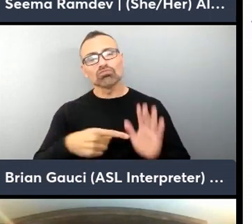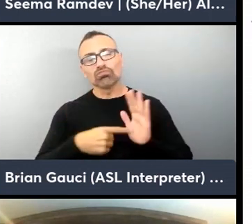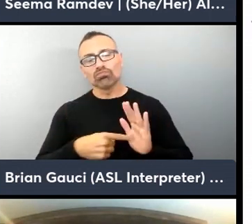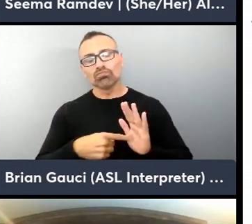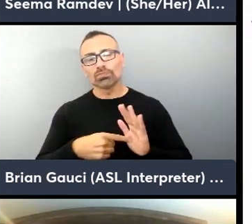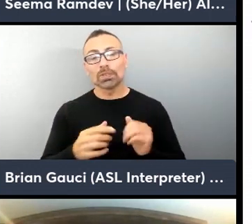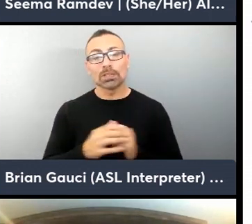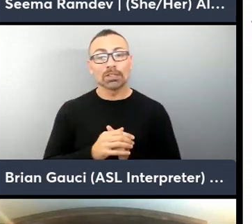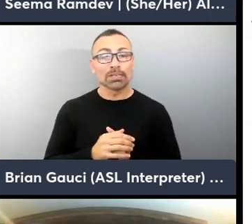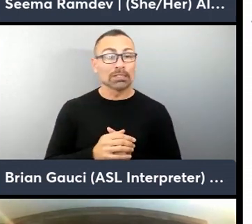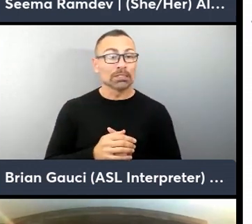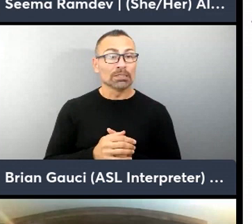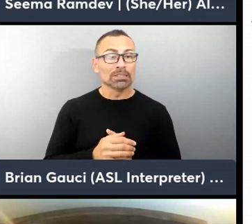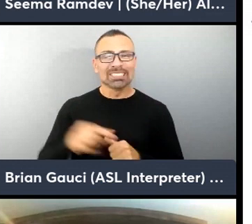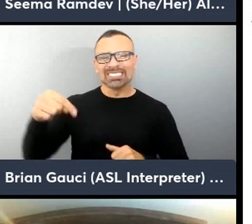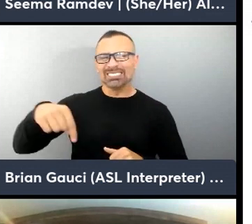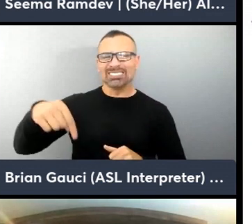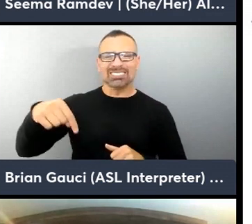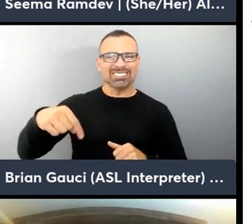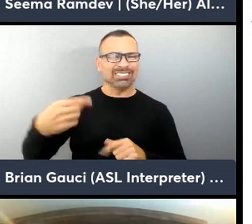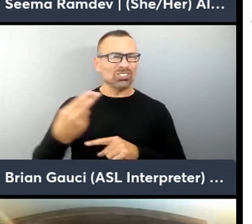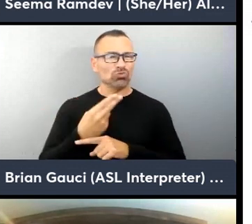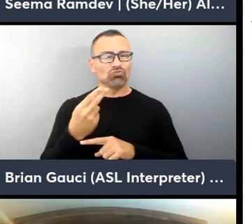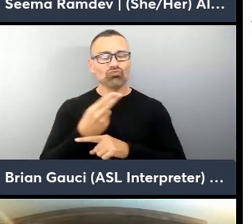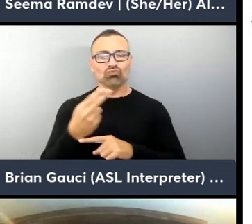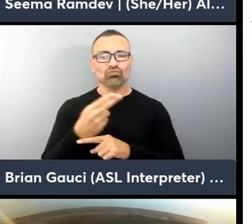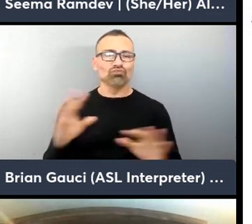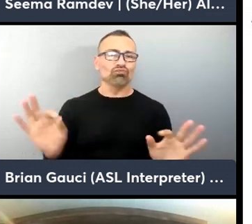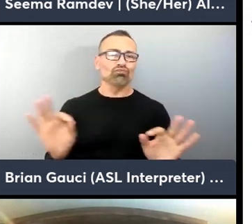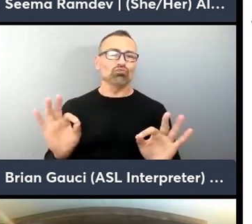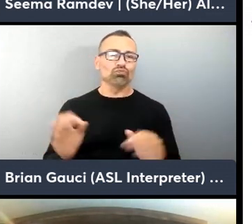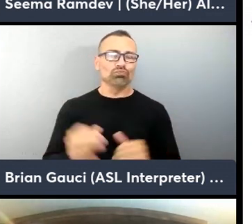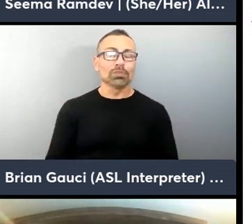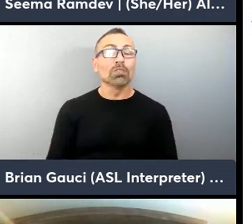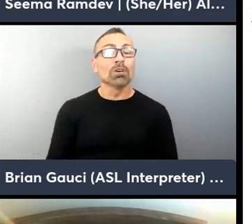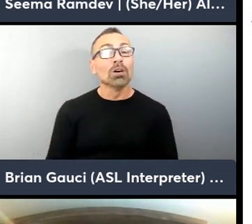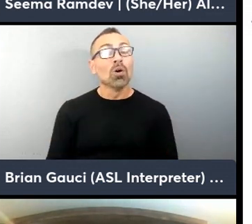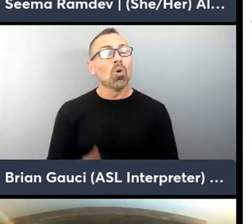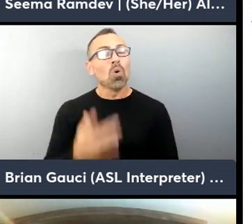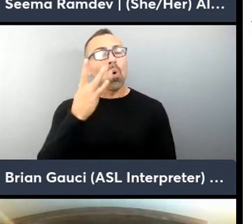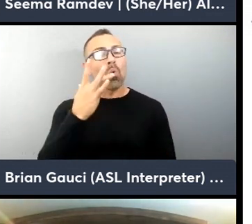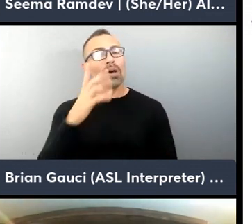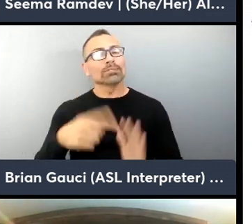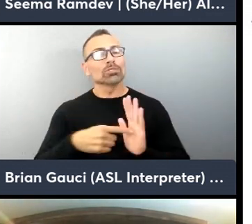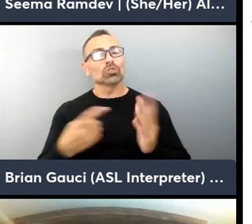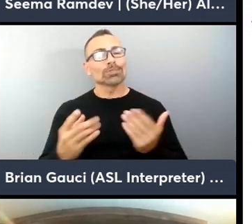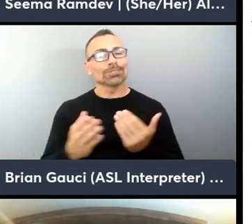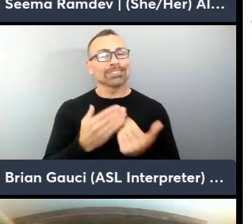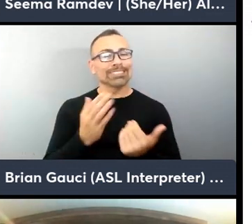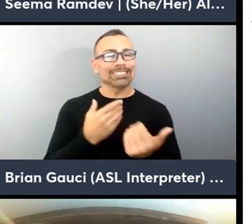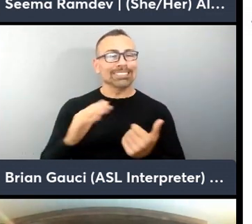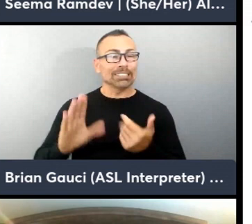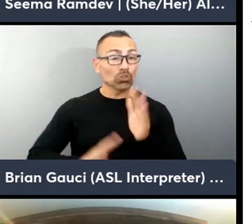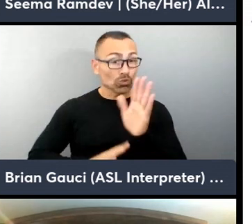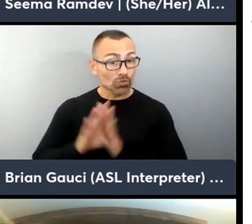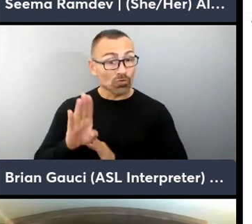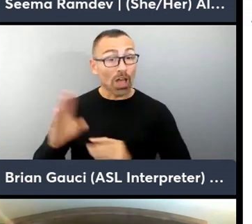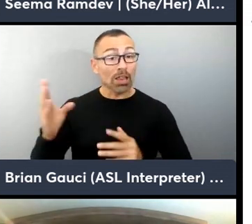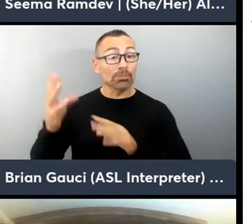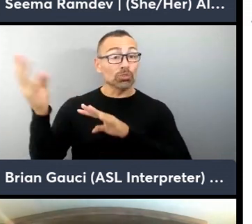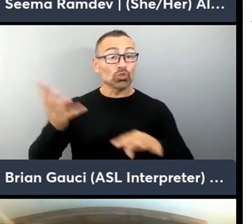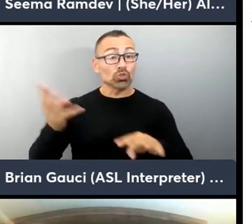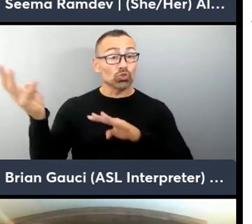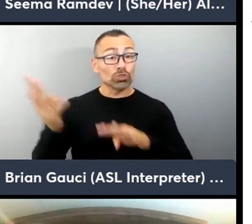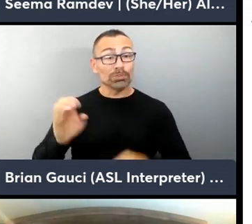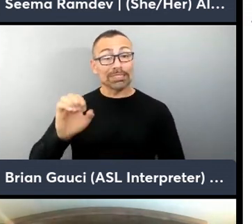a very simplified use case to demonstrate how easy it is to develop a streaming ETL, and as well